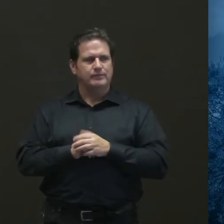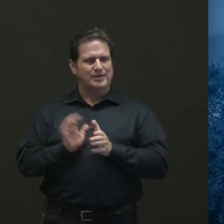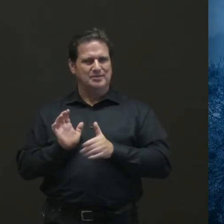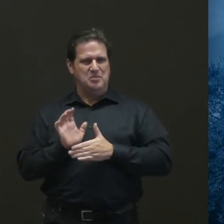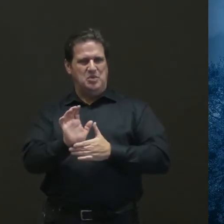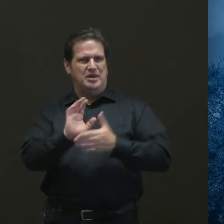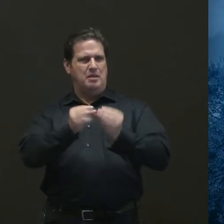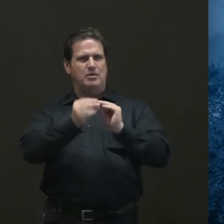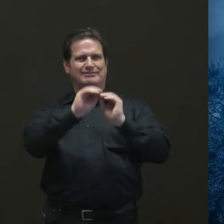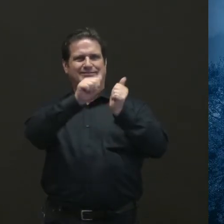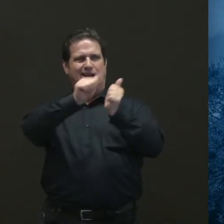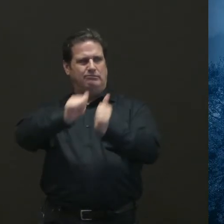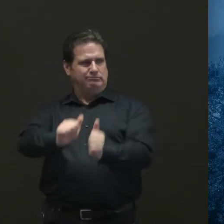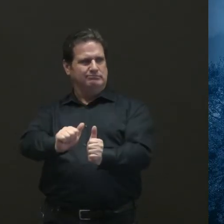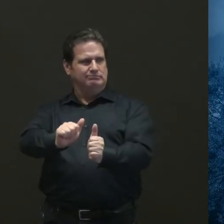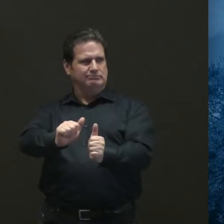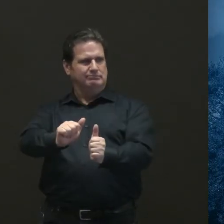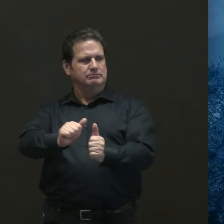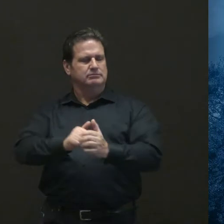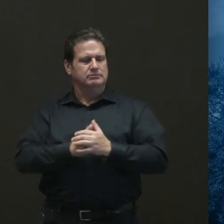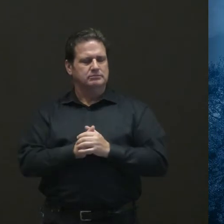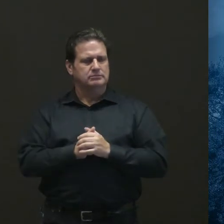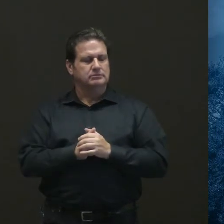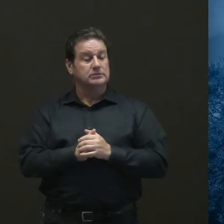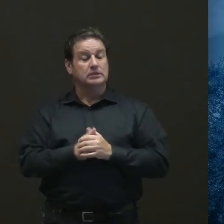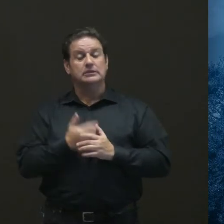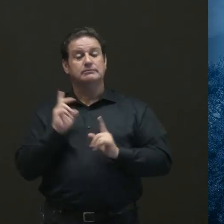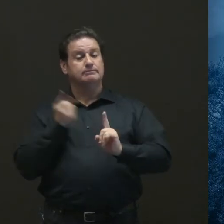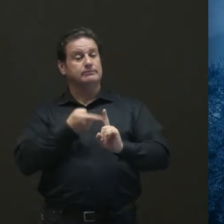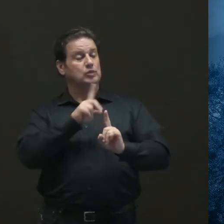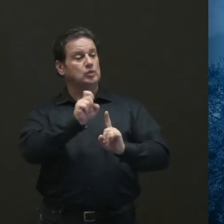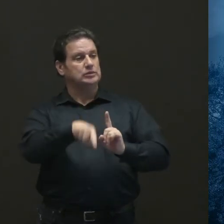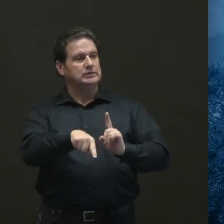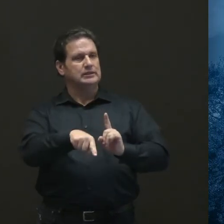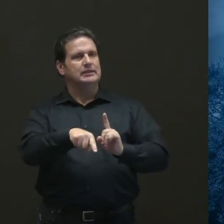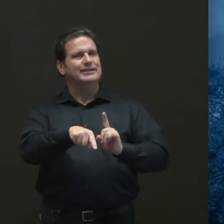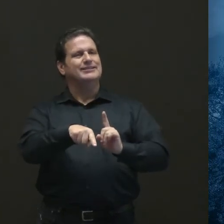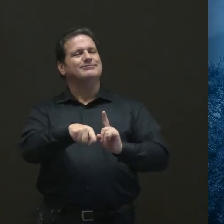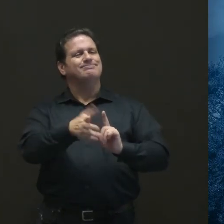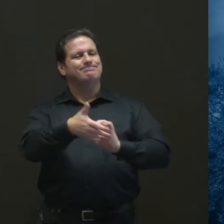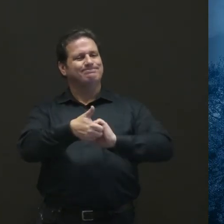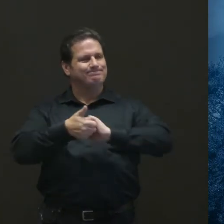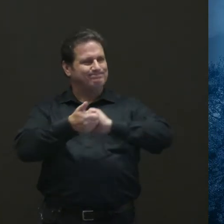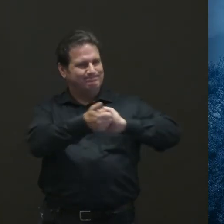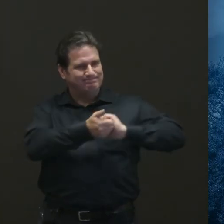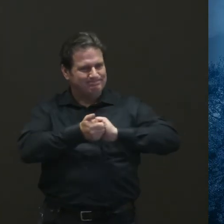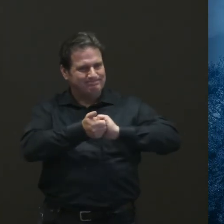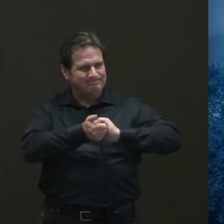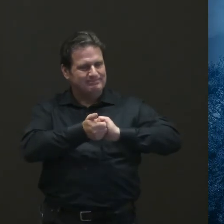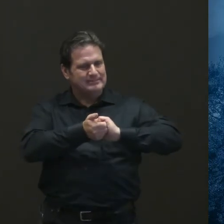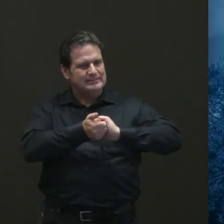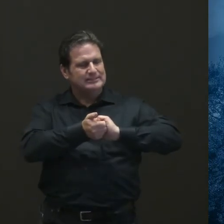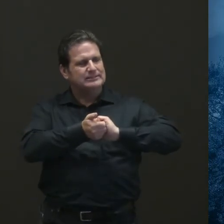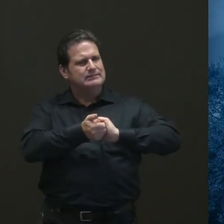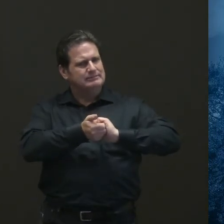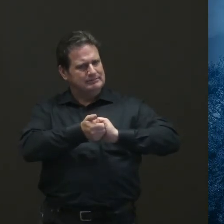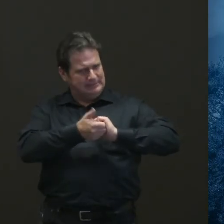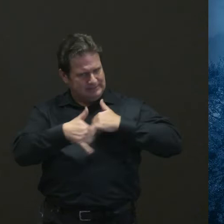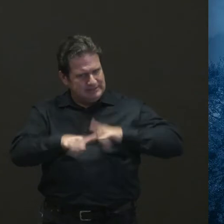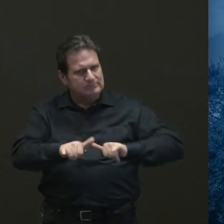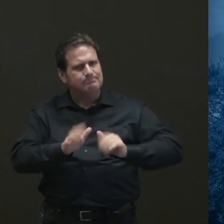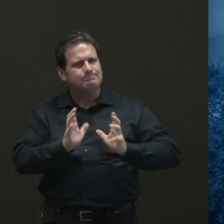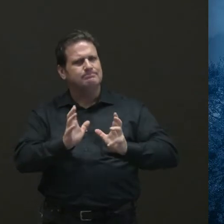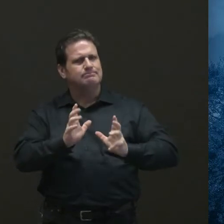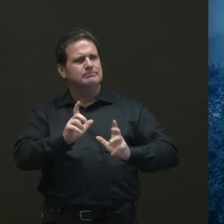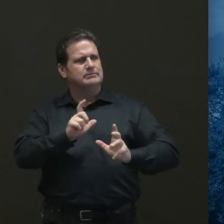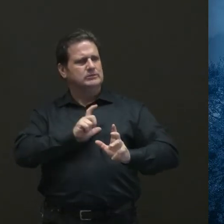those numbers down. So to your question, it's that coordination, and we continue to have conversations on the law